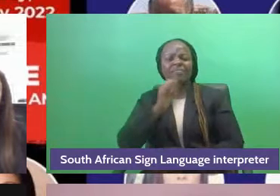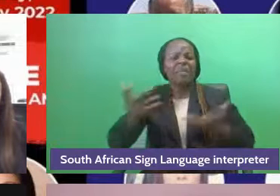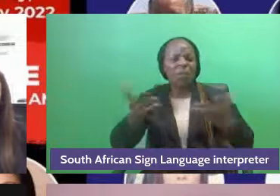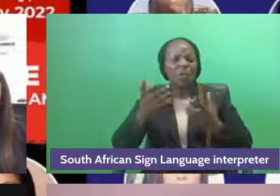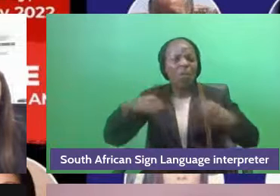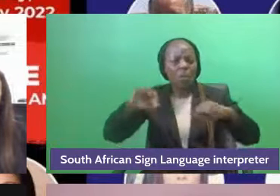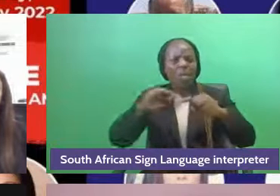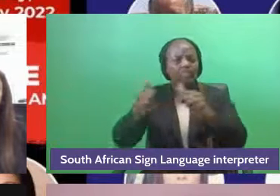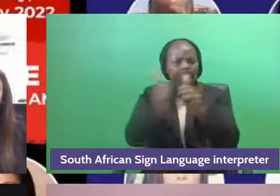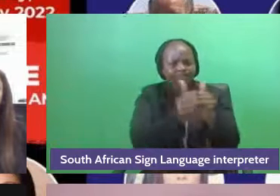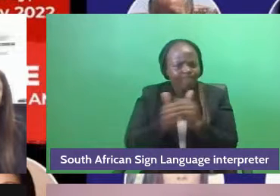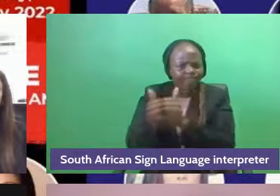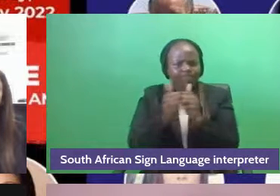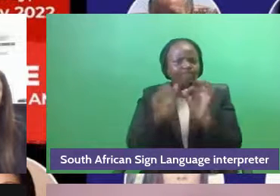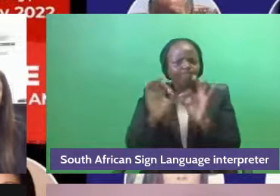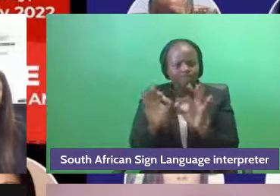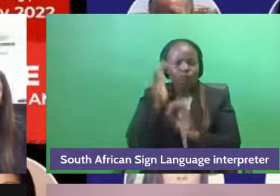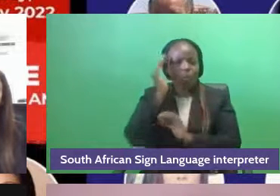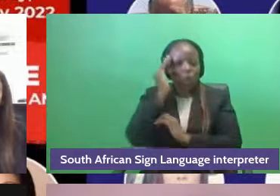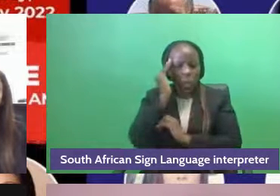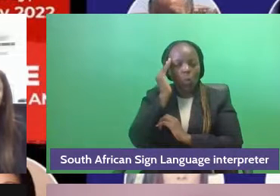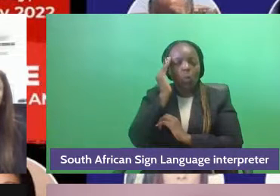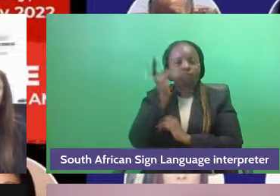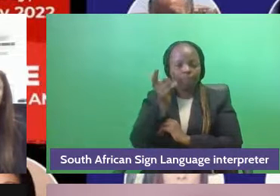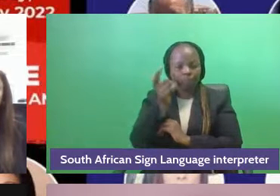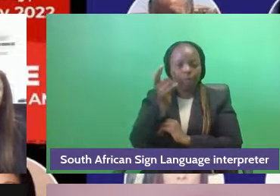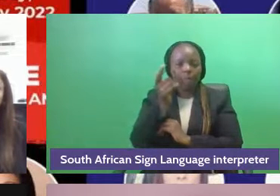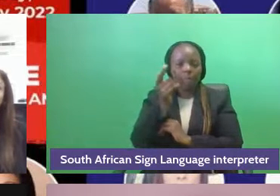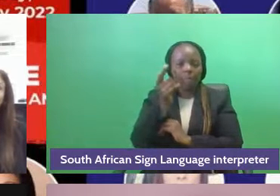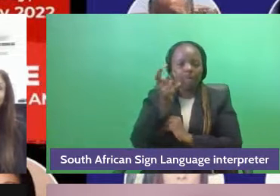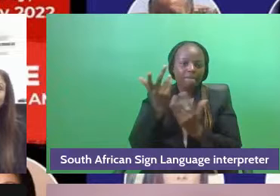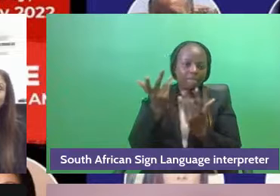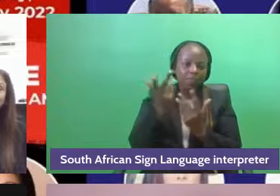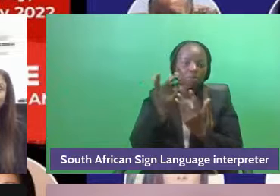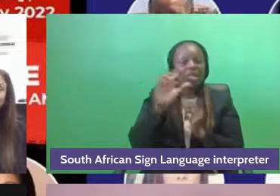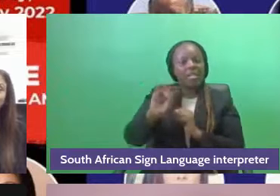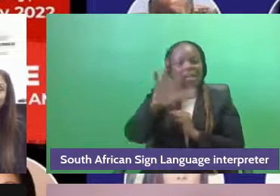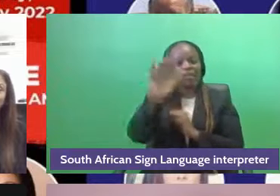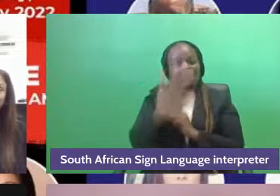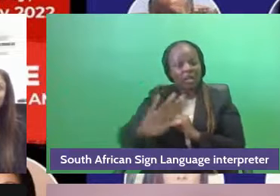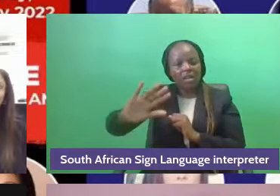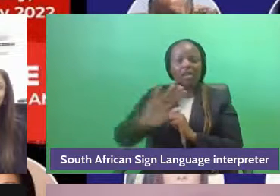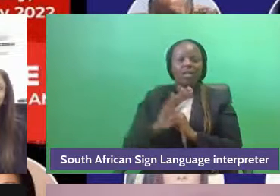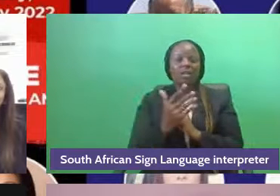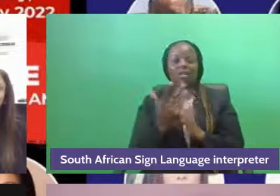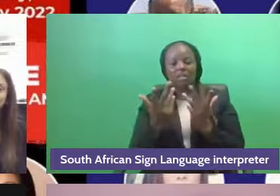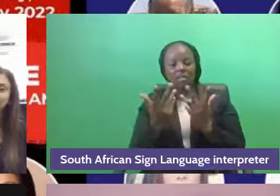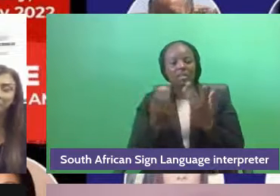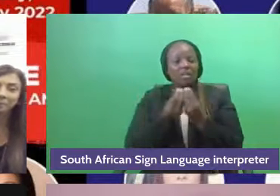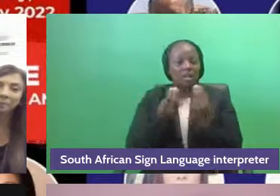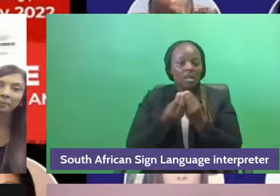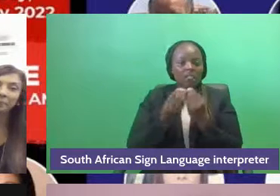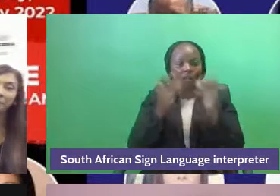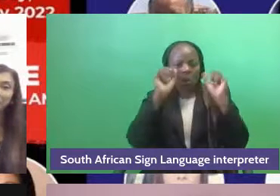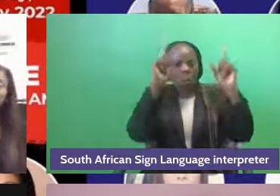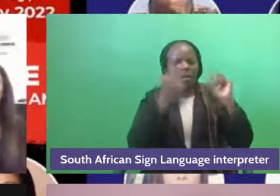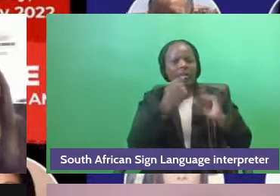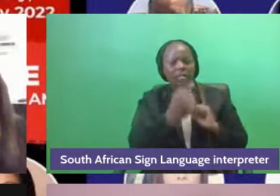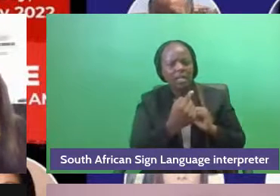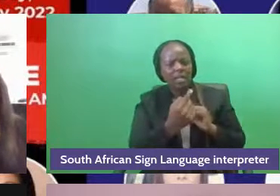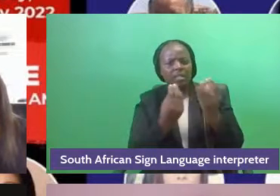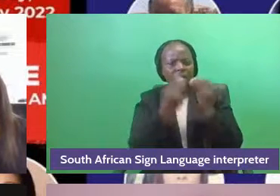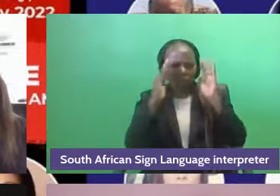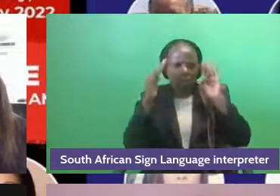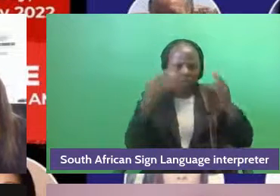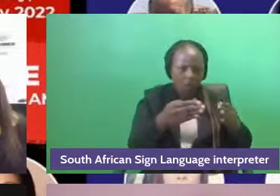let's do this. We know that we'll have a certain month, maybe within South Africa, that we're going to have awareness to say, this certain week we're focusing on that,